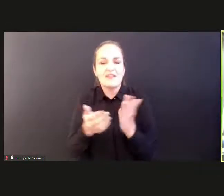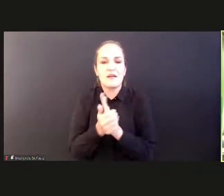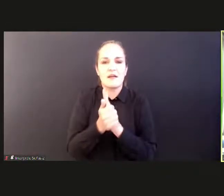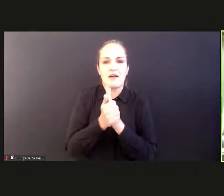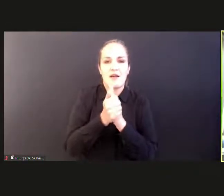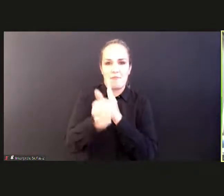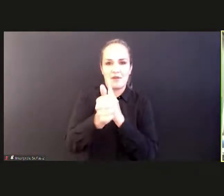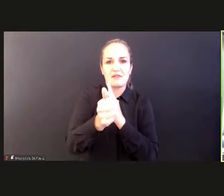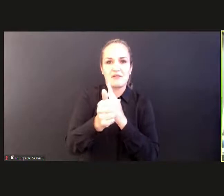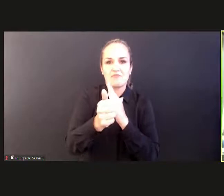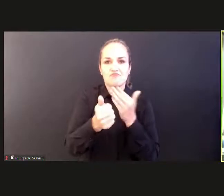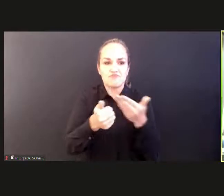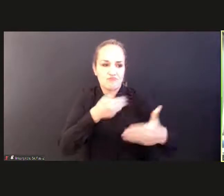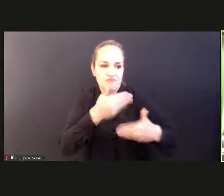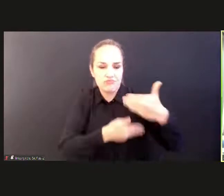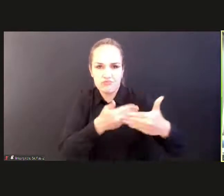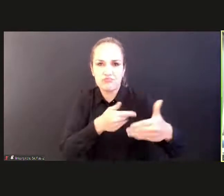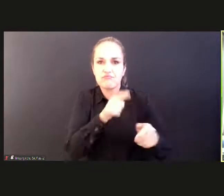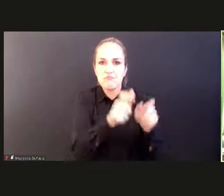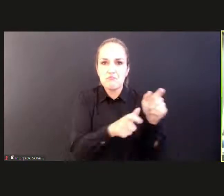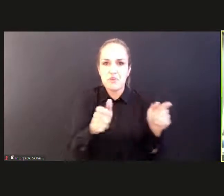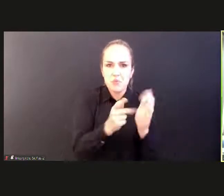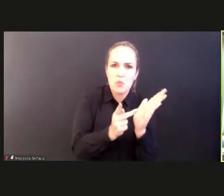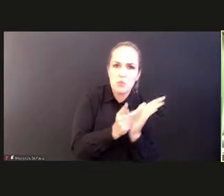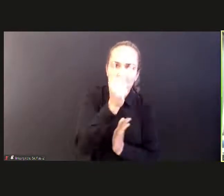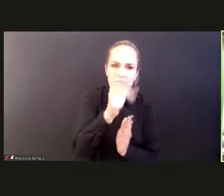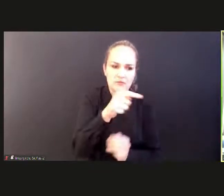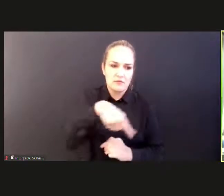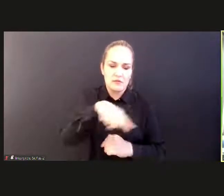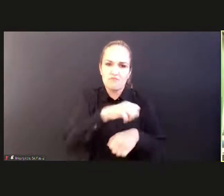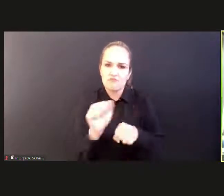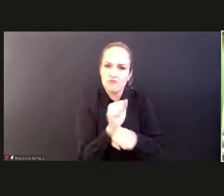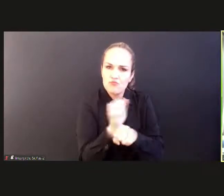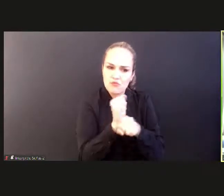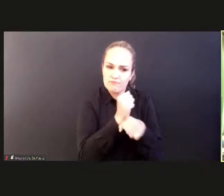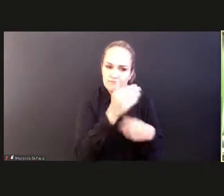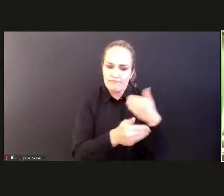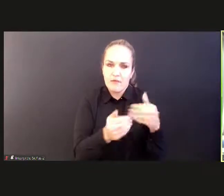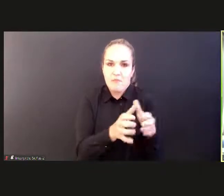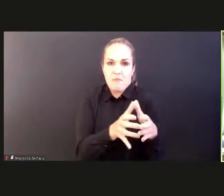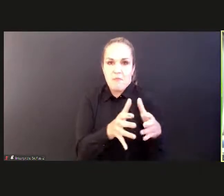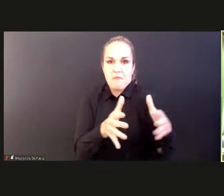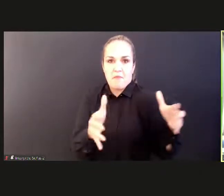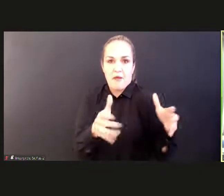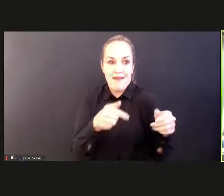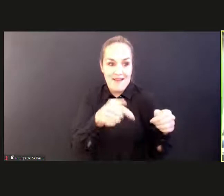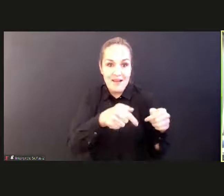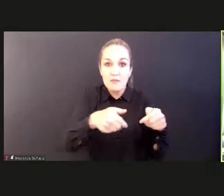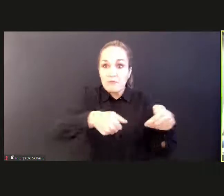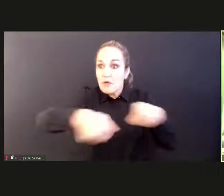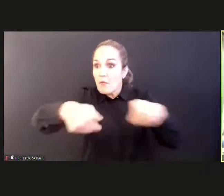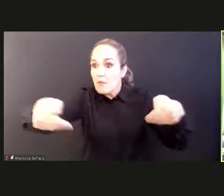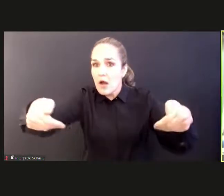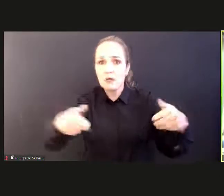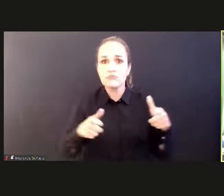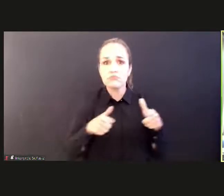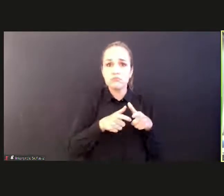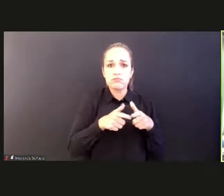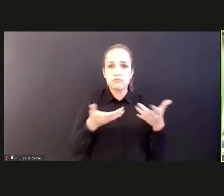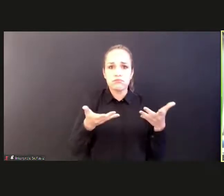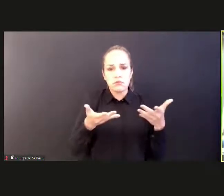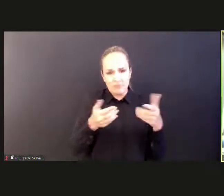the growing demand for modern services. Increase public and private